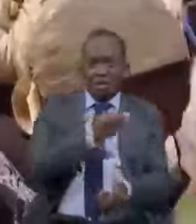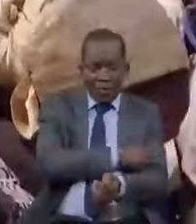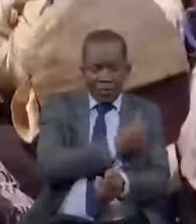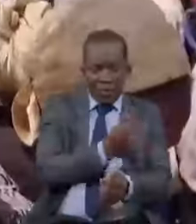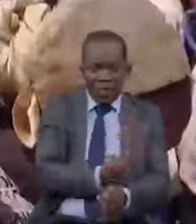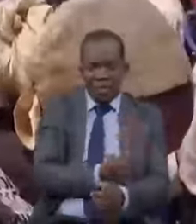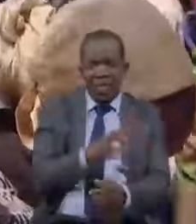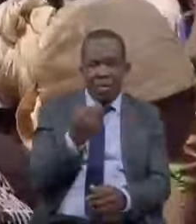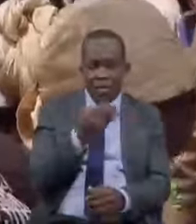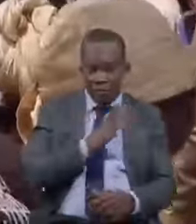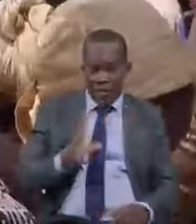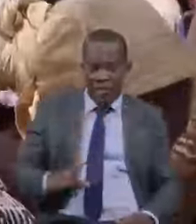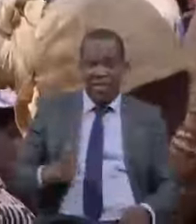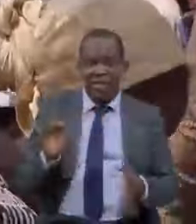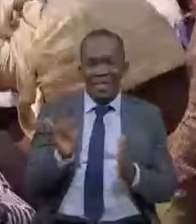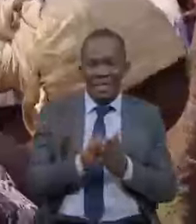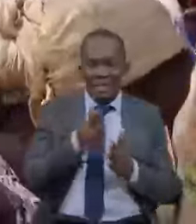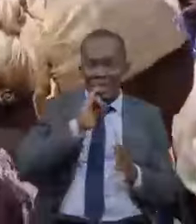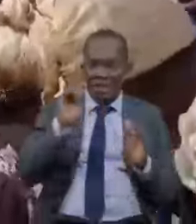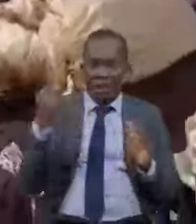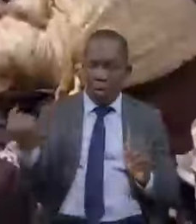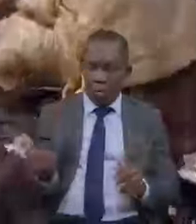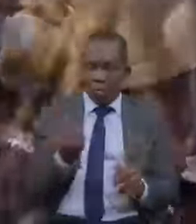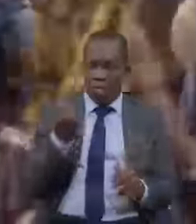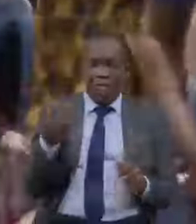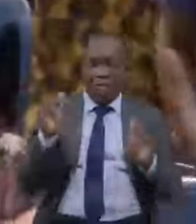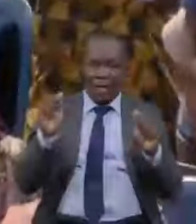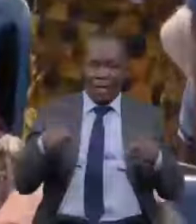able. You're not praying.